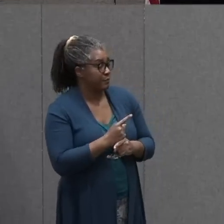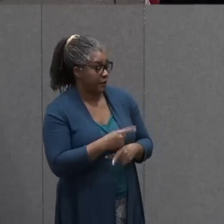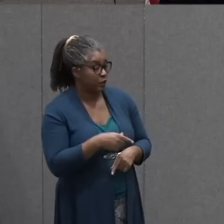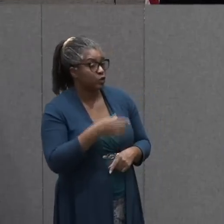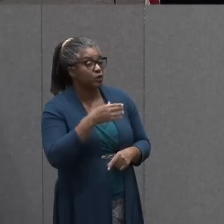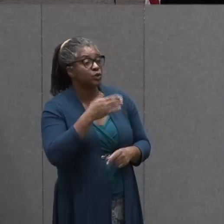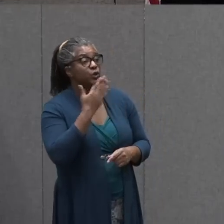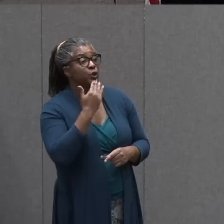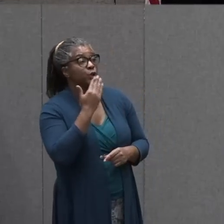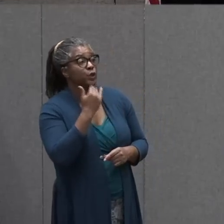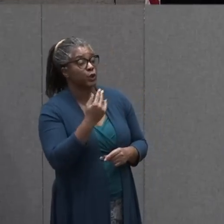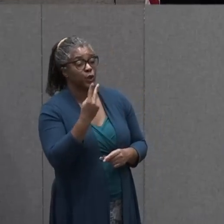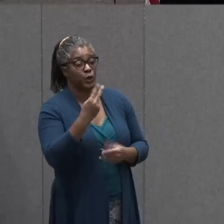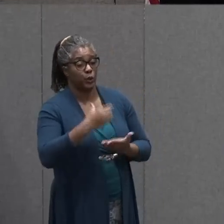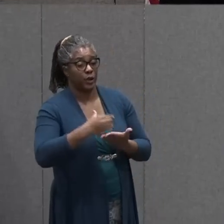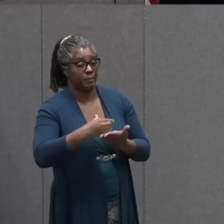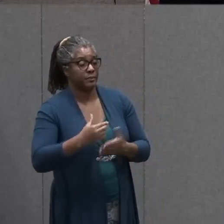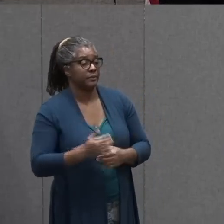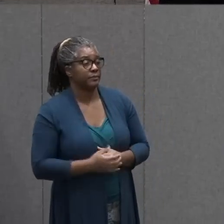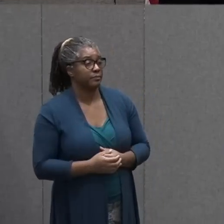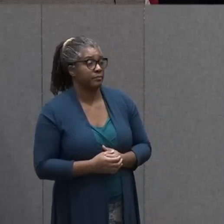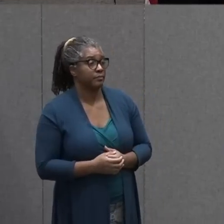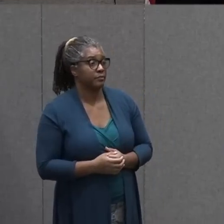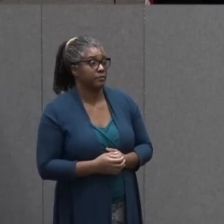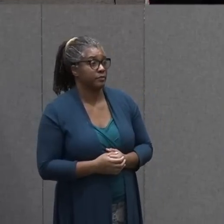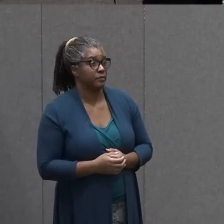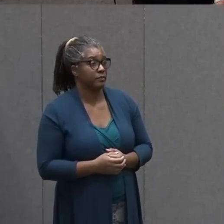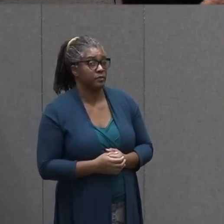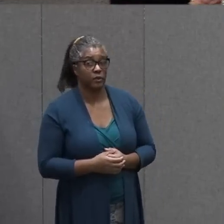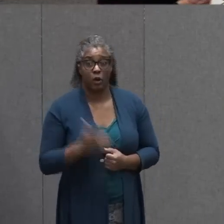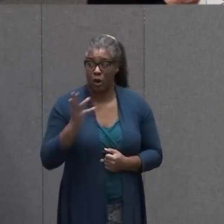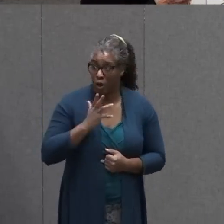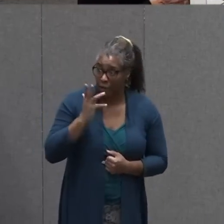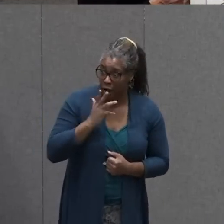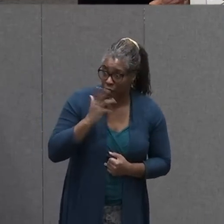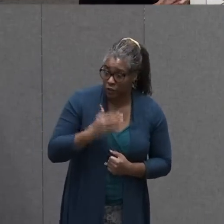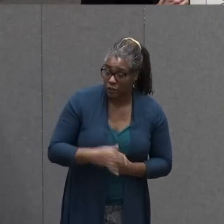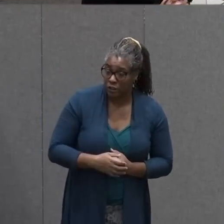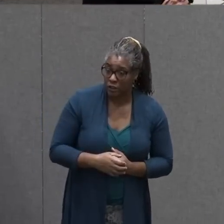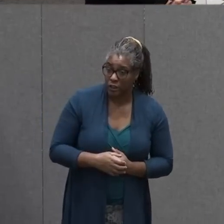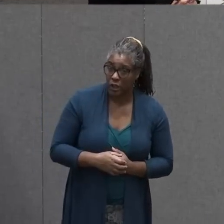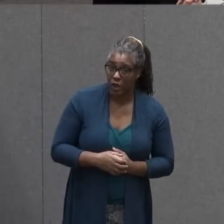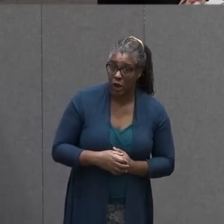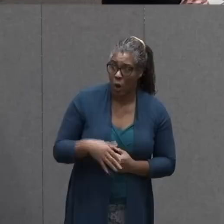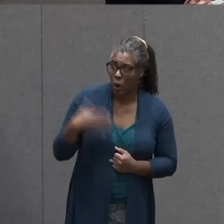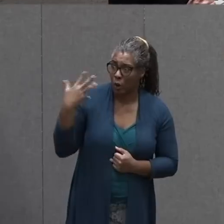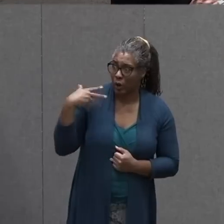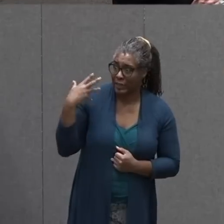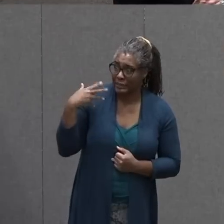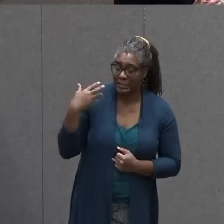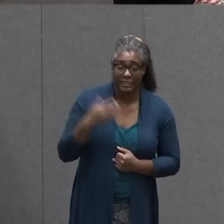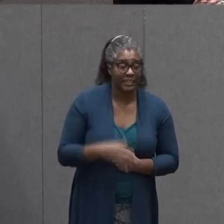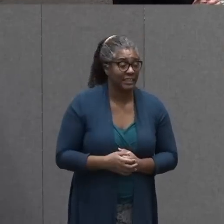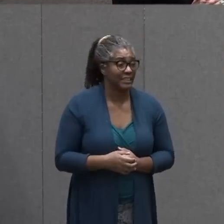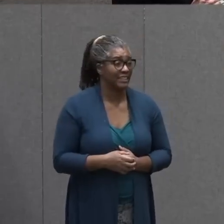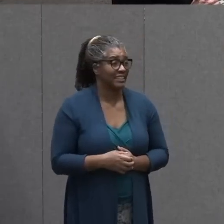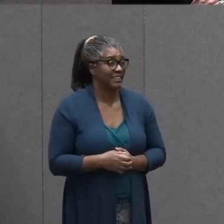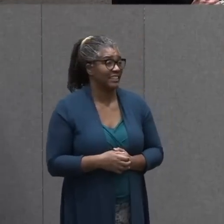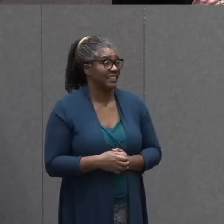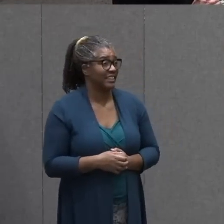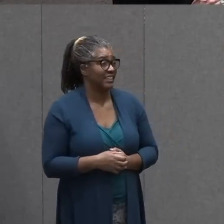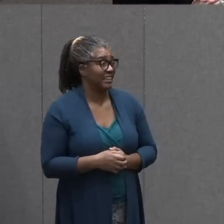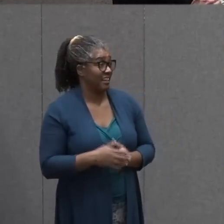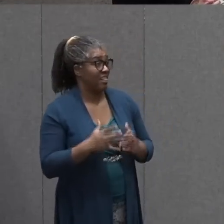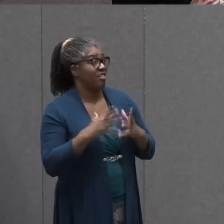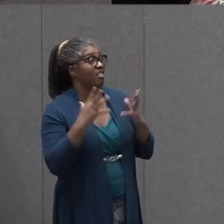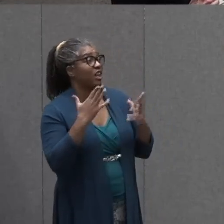cups. Wow. Oh my gosh. That's crazy. That's a lot of sugar.